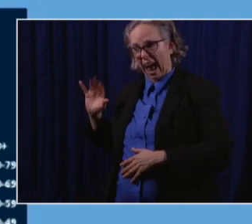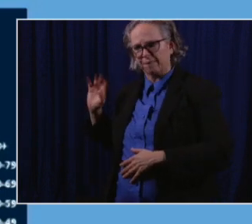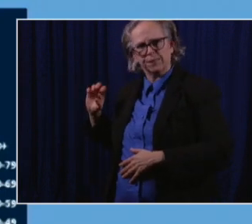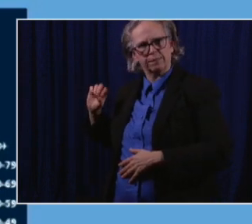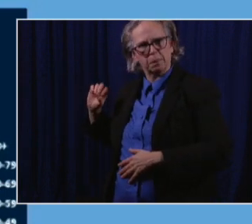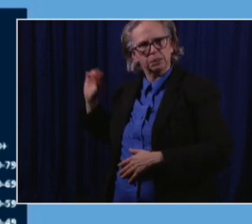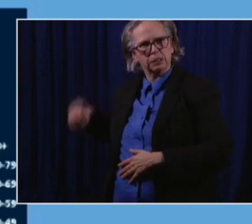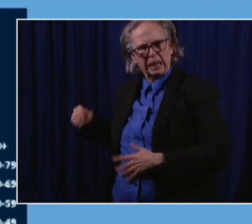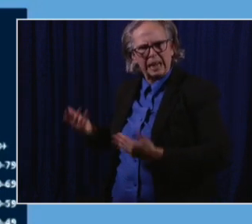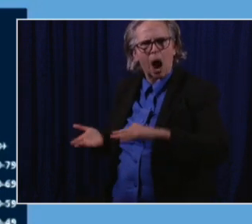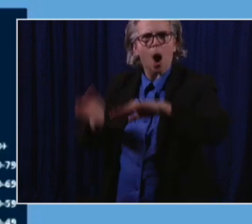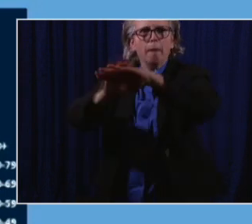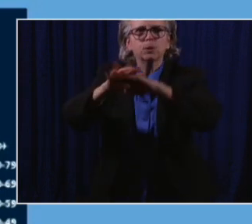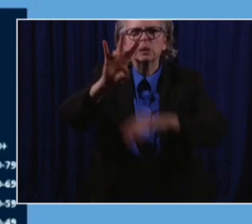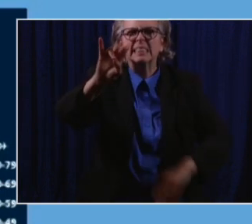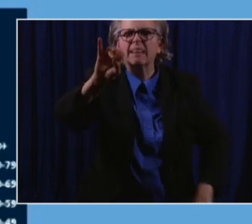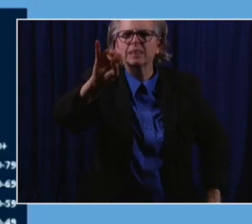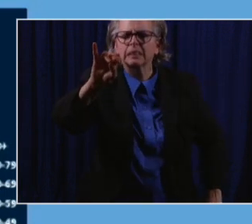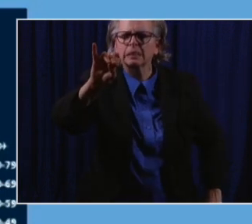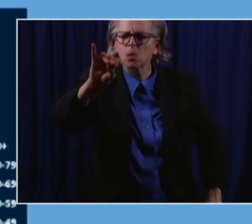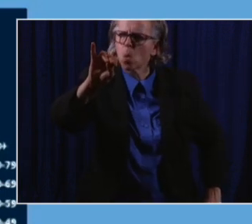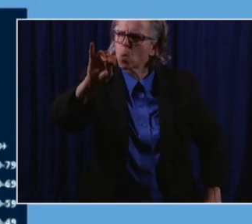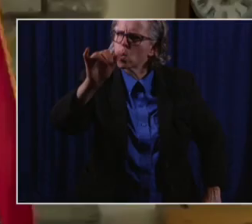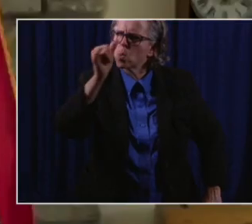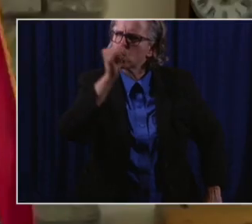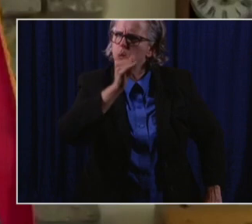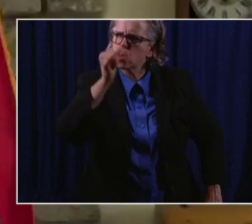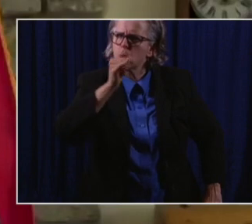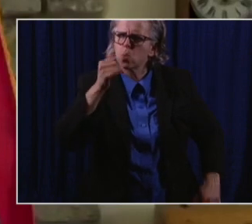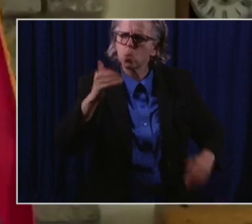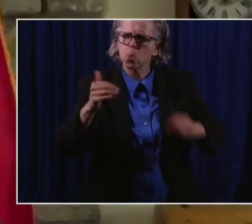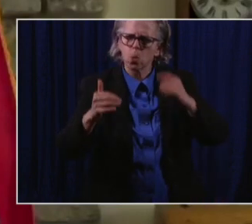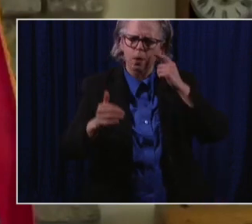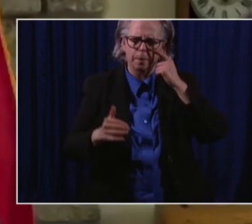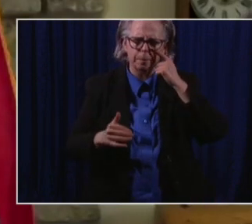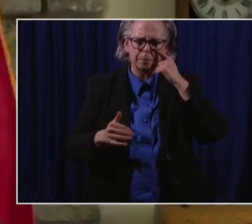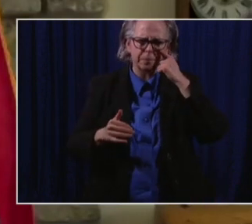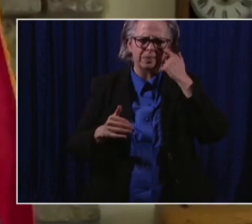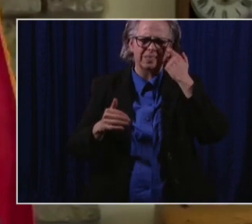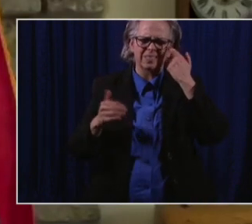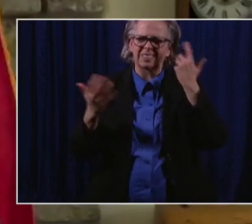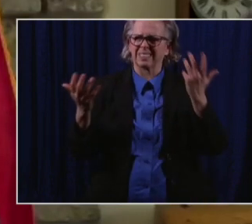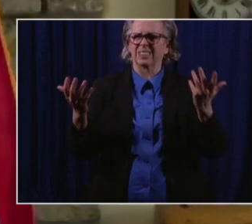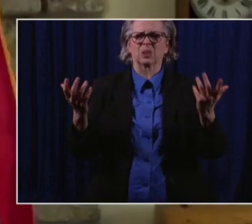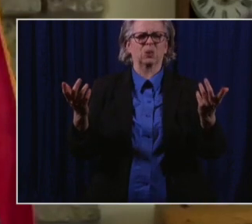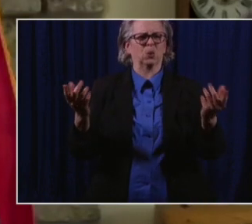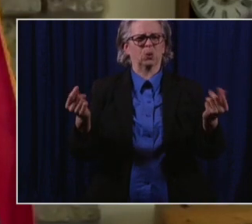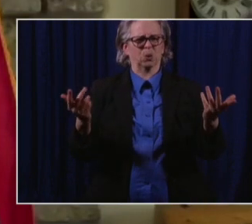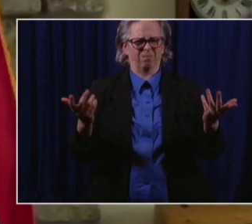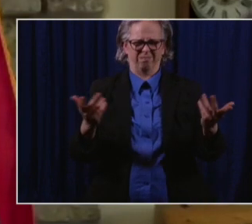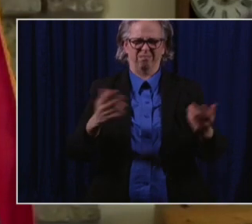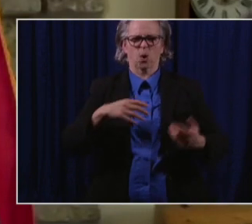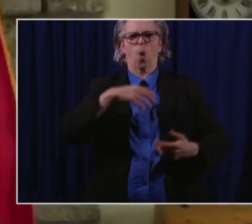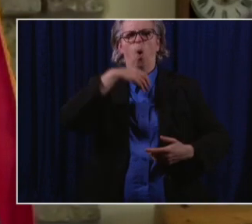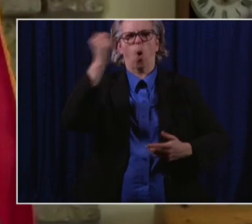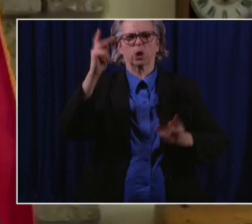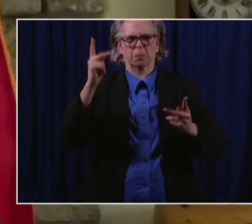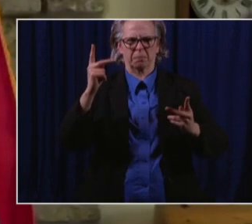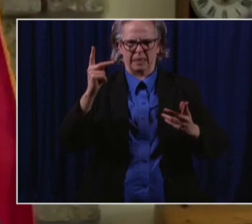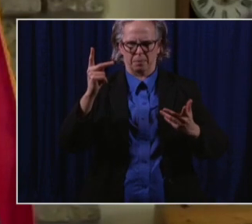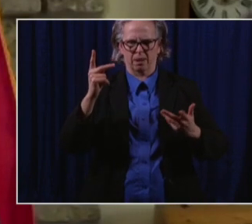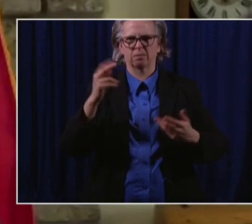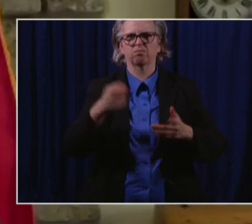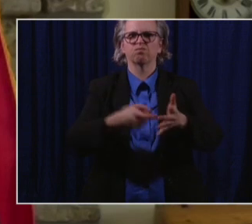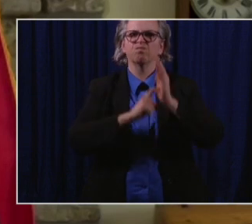It's only natural, I think, to see older people are the ones going to the hospital more, but we have seen a marked change